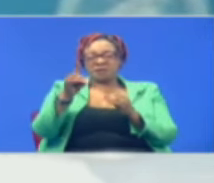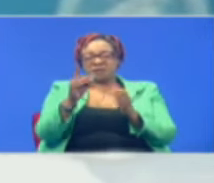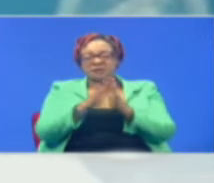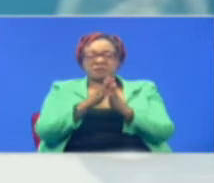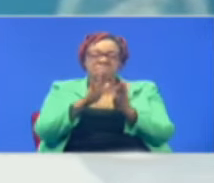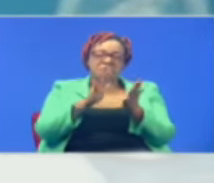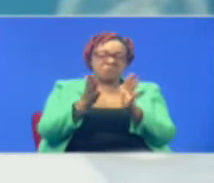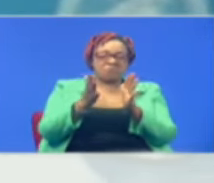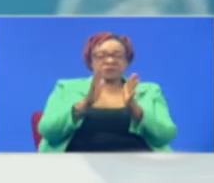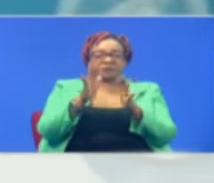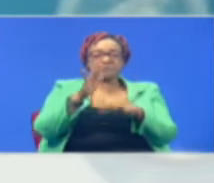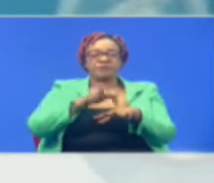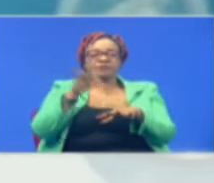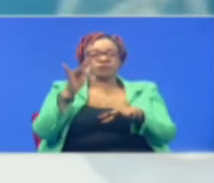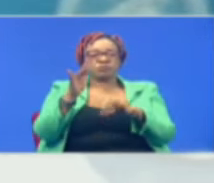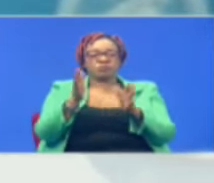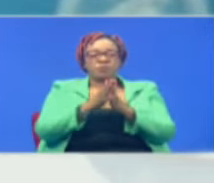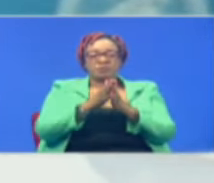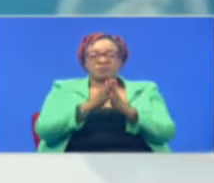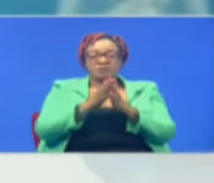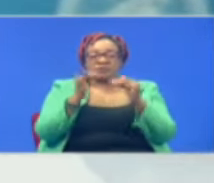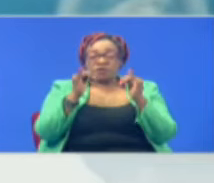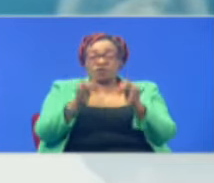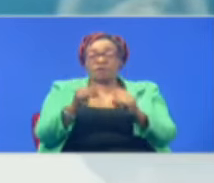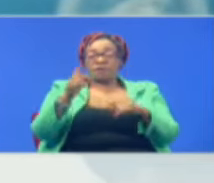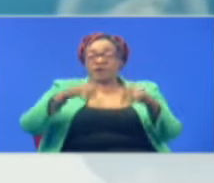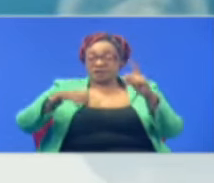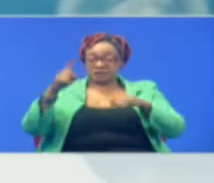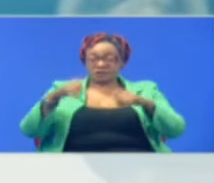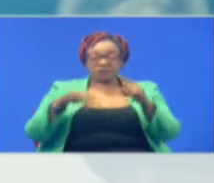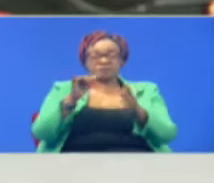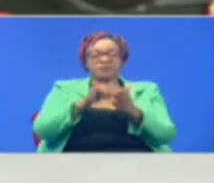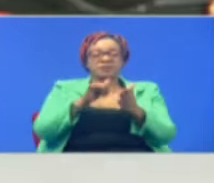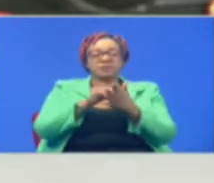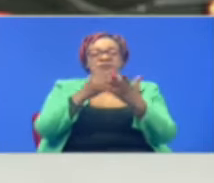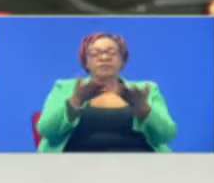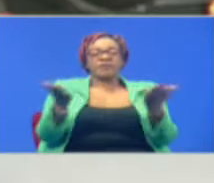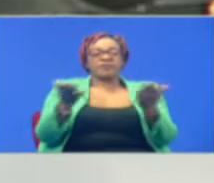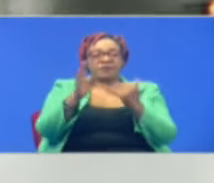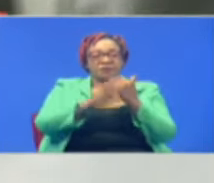the new variant that is dominant in the country.